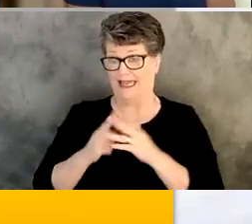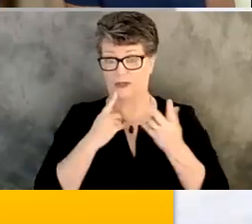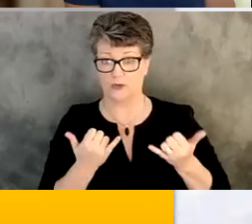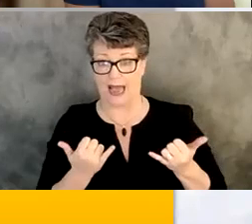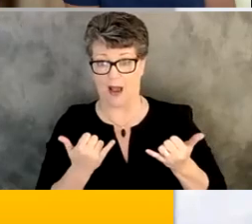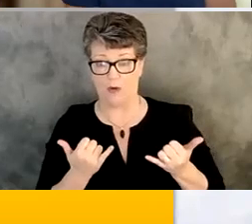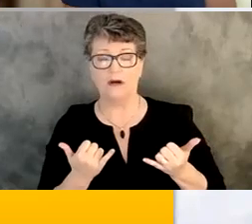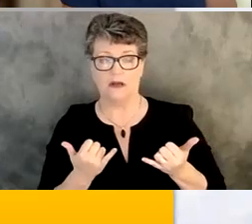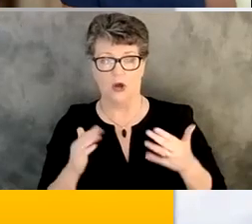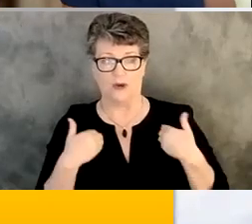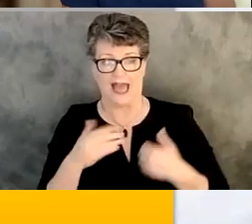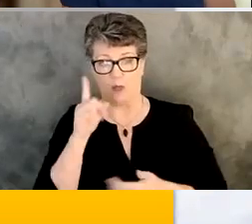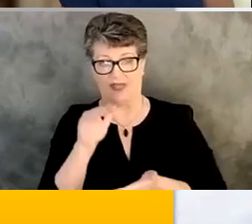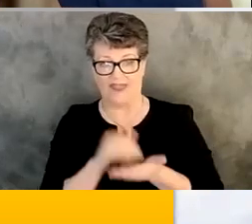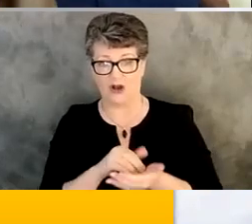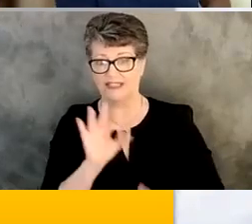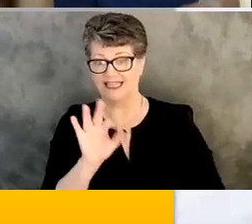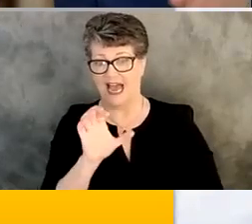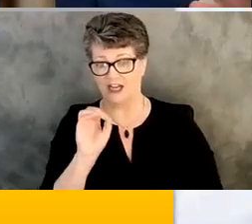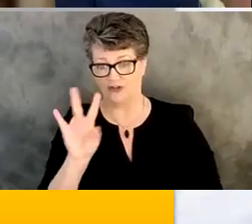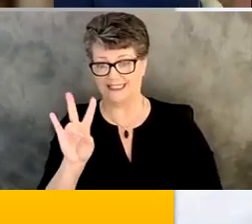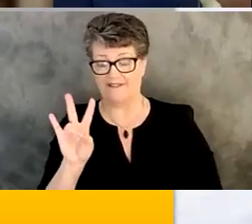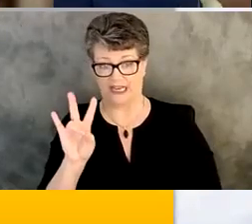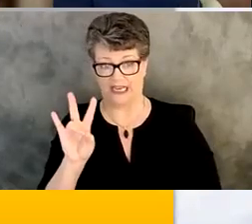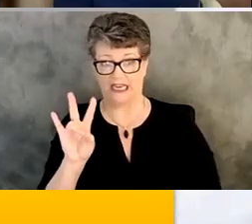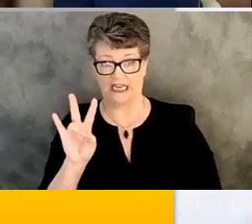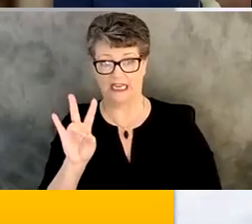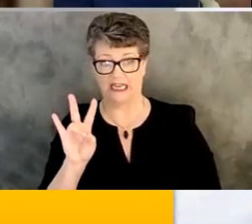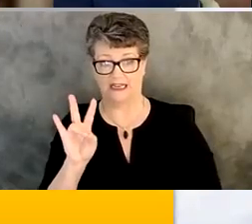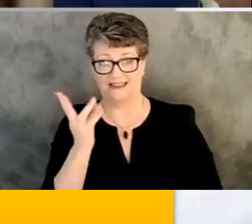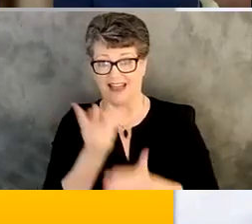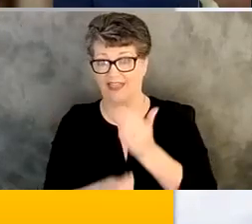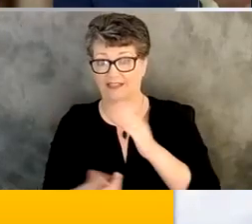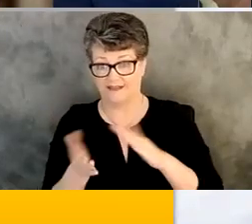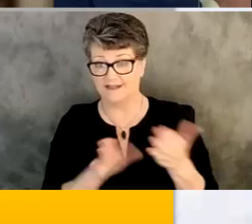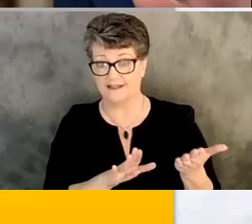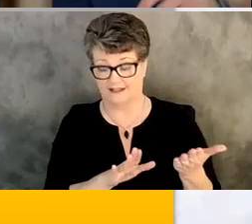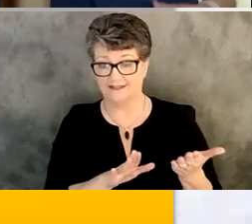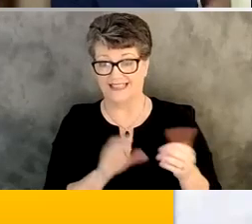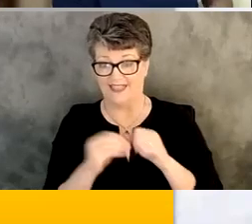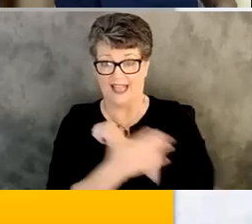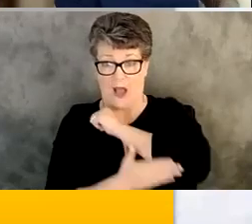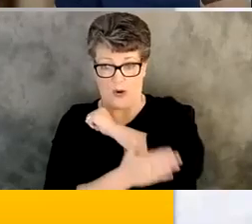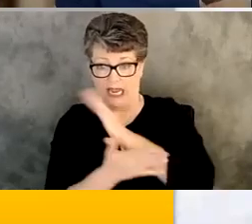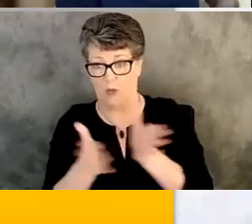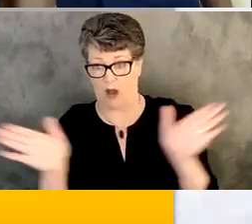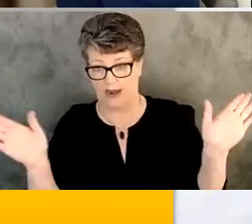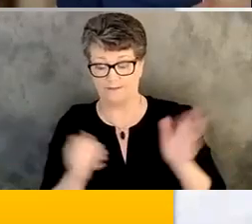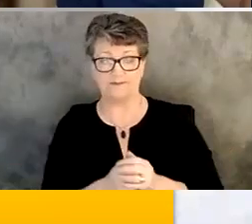we have 1,907 deaths in our county. And